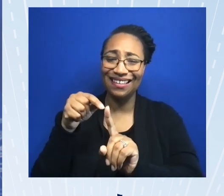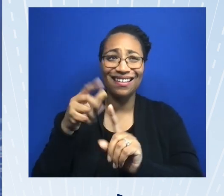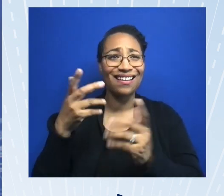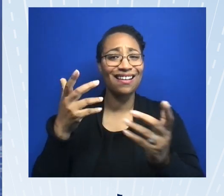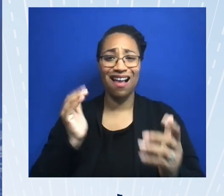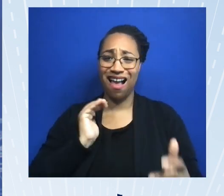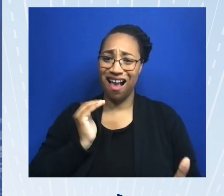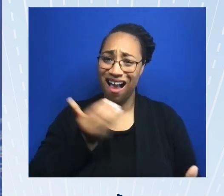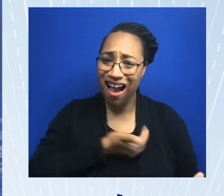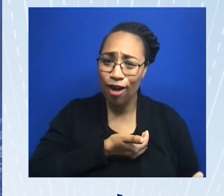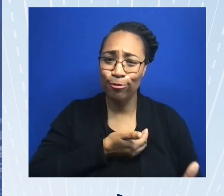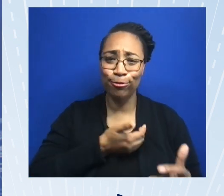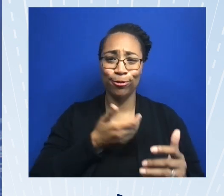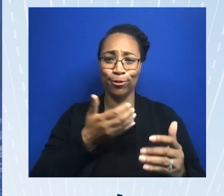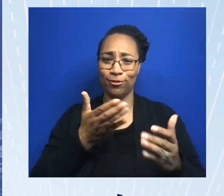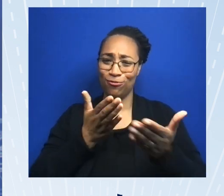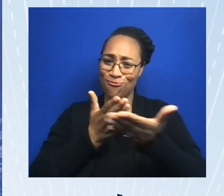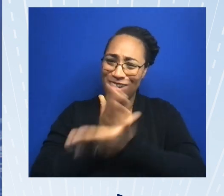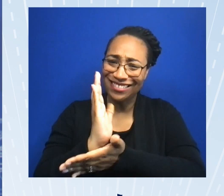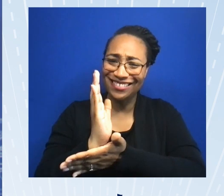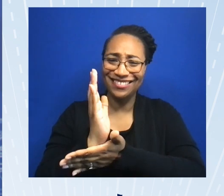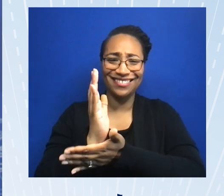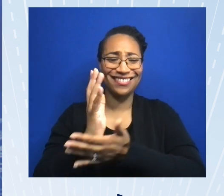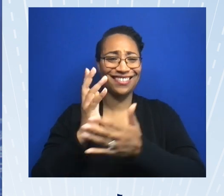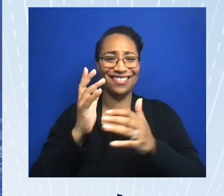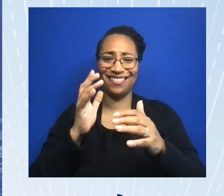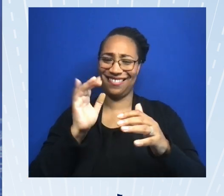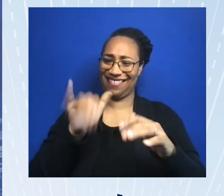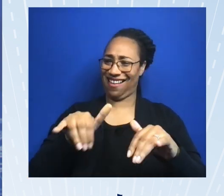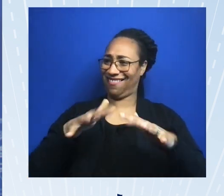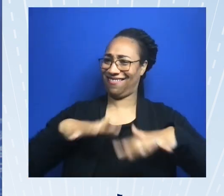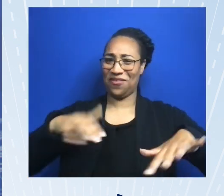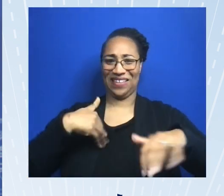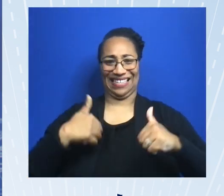us that where anti-Semitism persists,